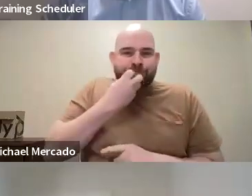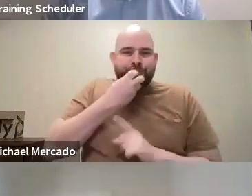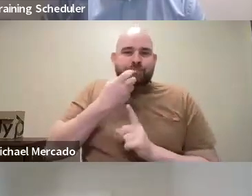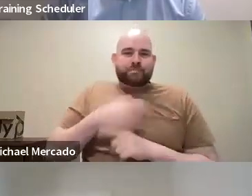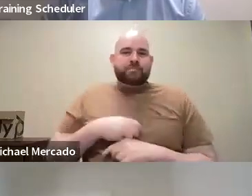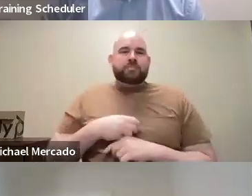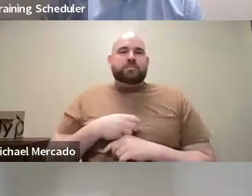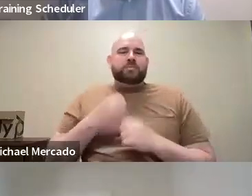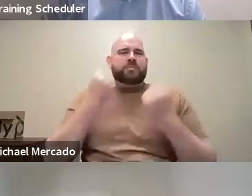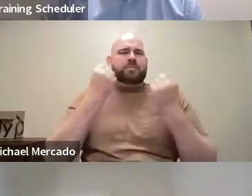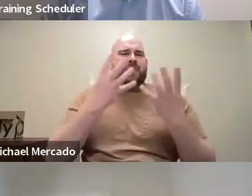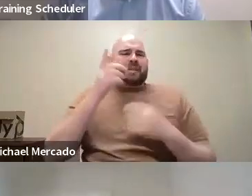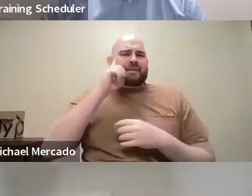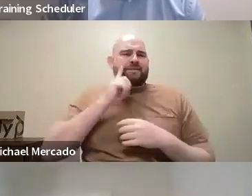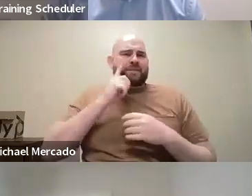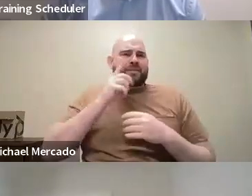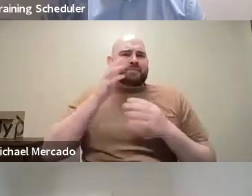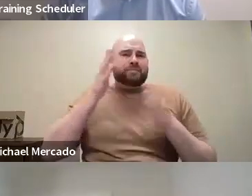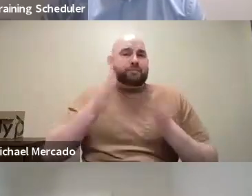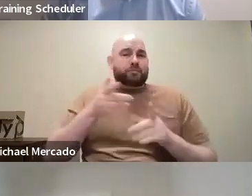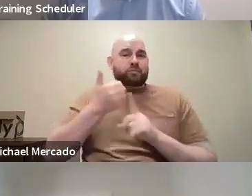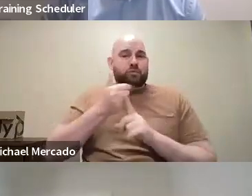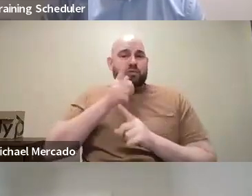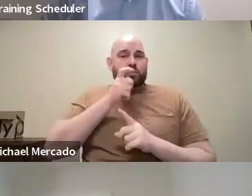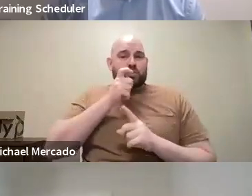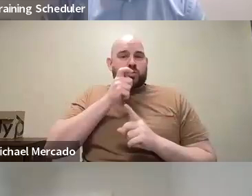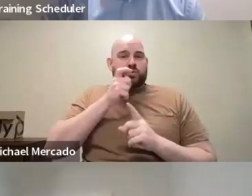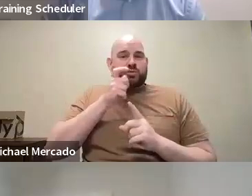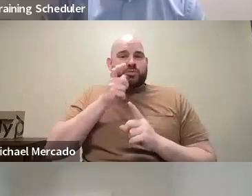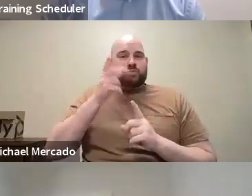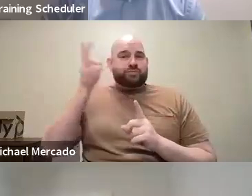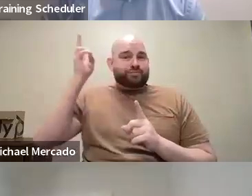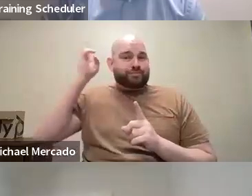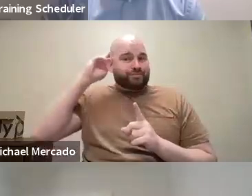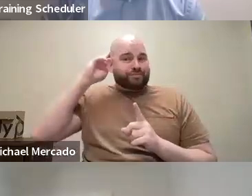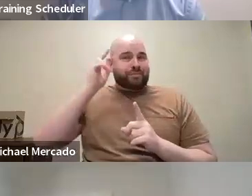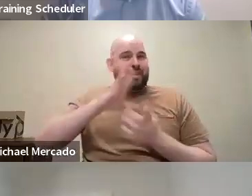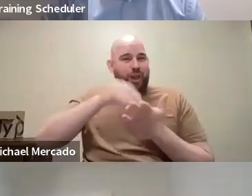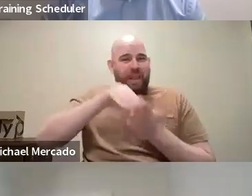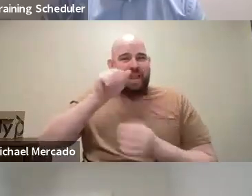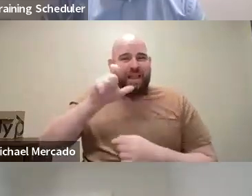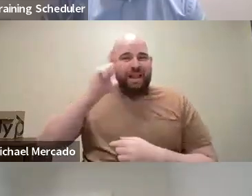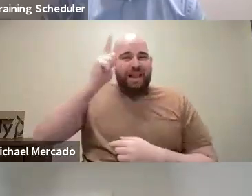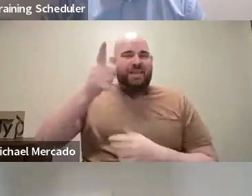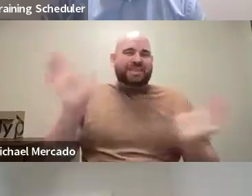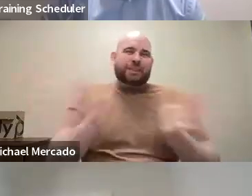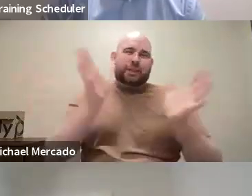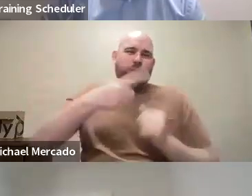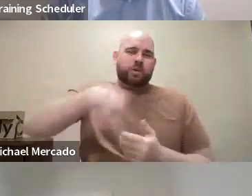and socially rather than those who rely on speech and hearing. Many deaf individuals